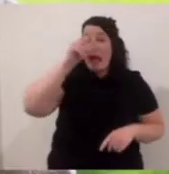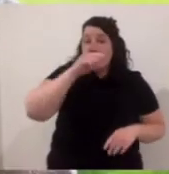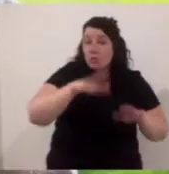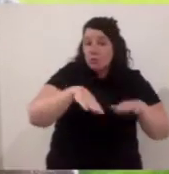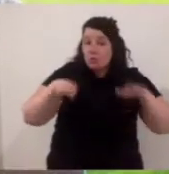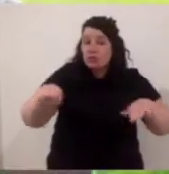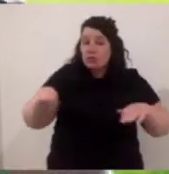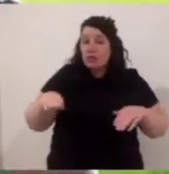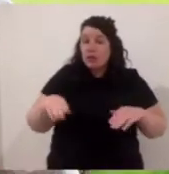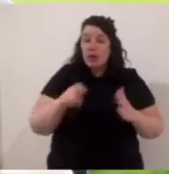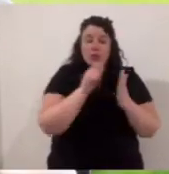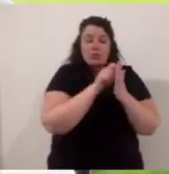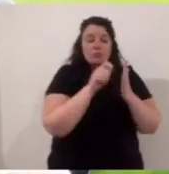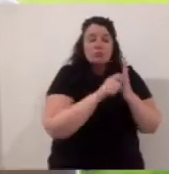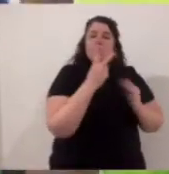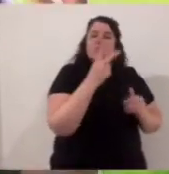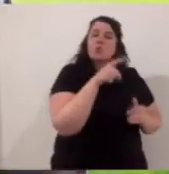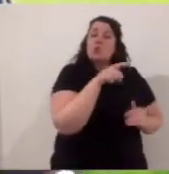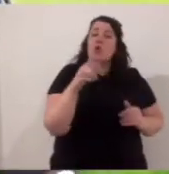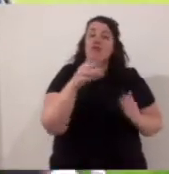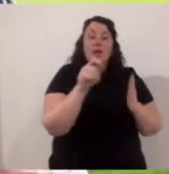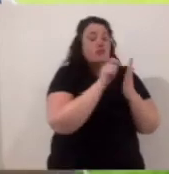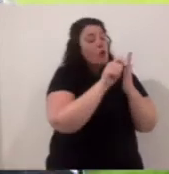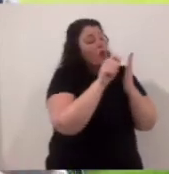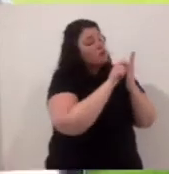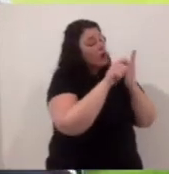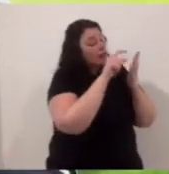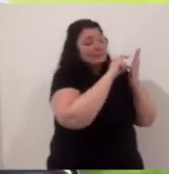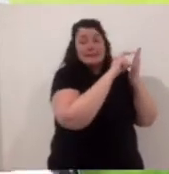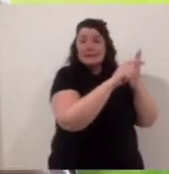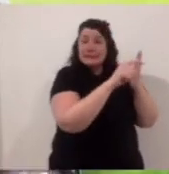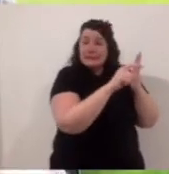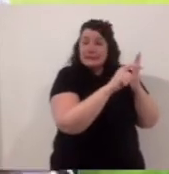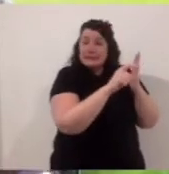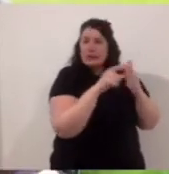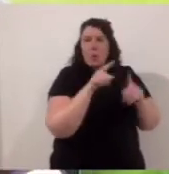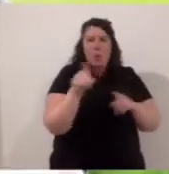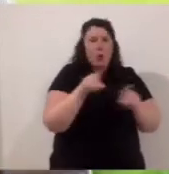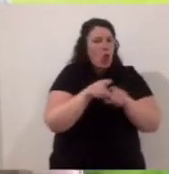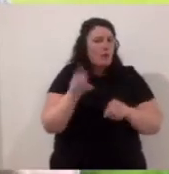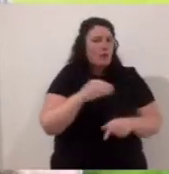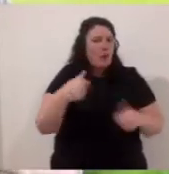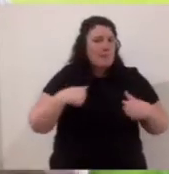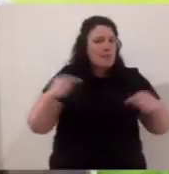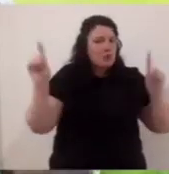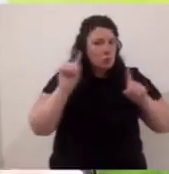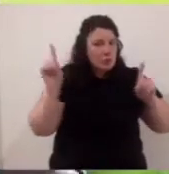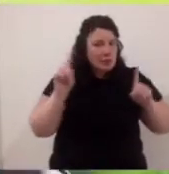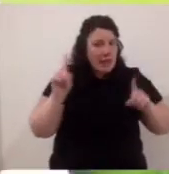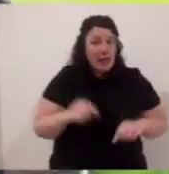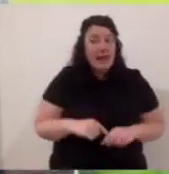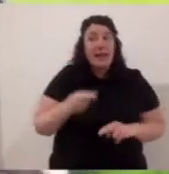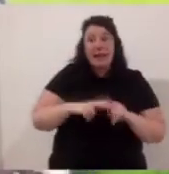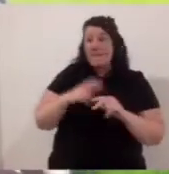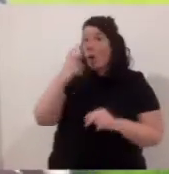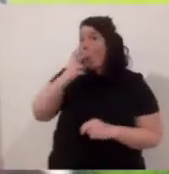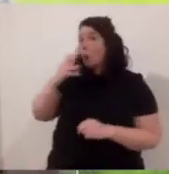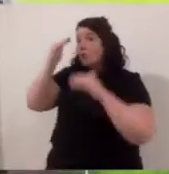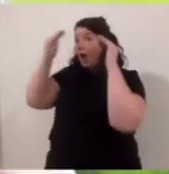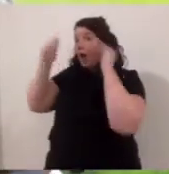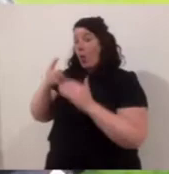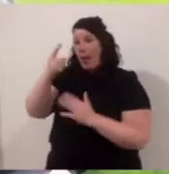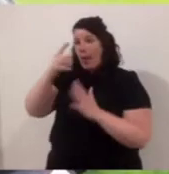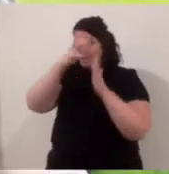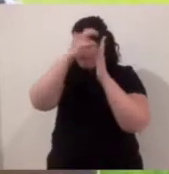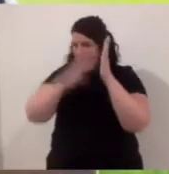from me. For the bigger kids, I'd like a page. As many facts as you can remember that I've talked about, please send them back to me.